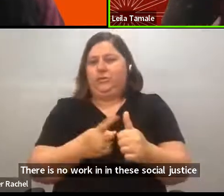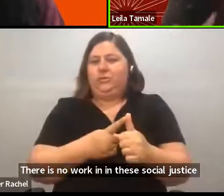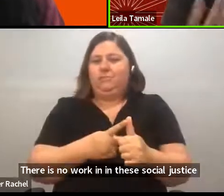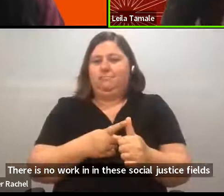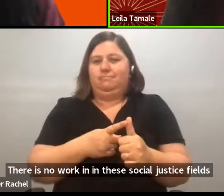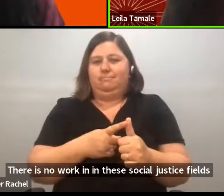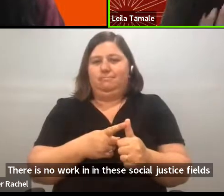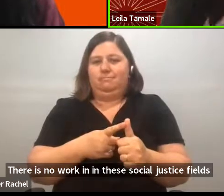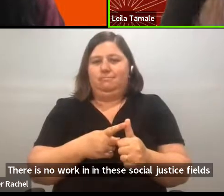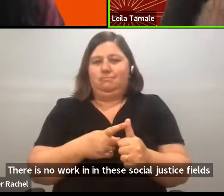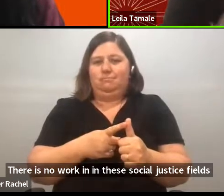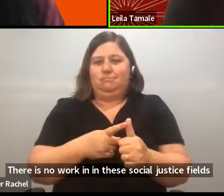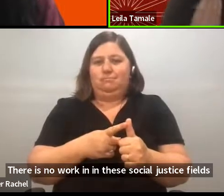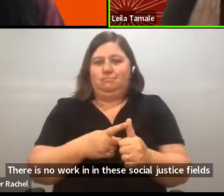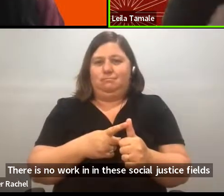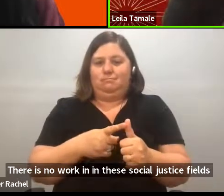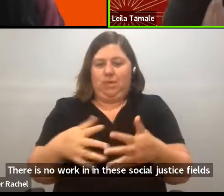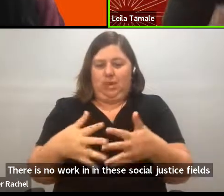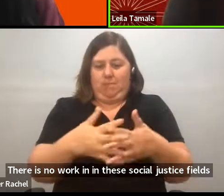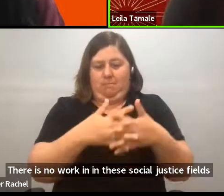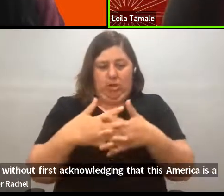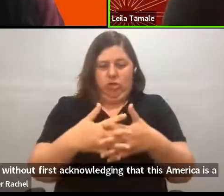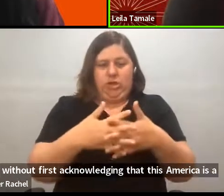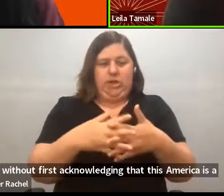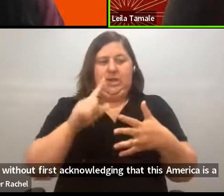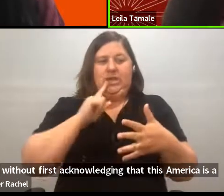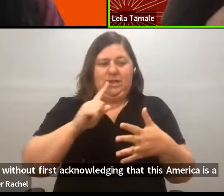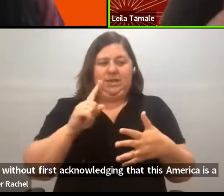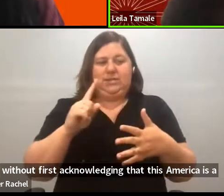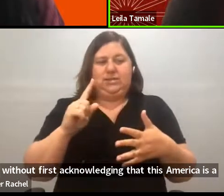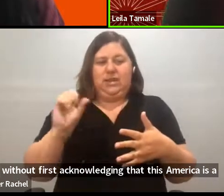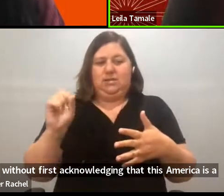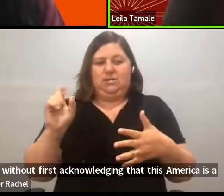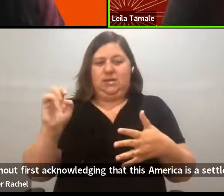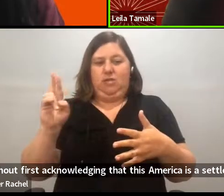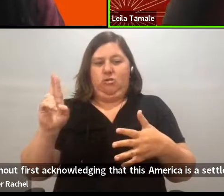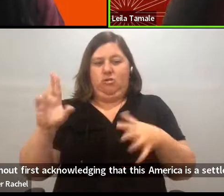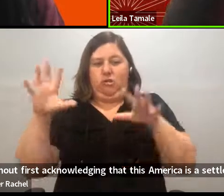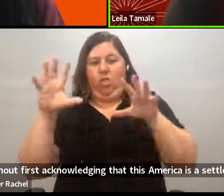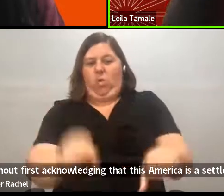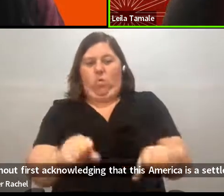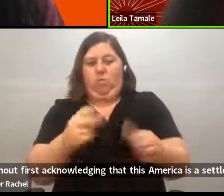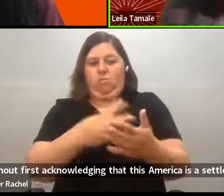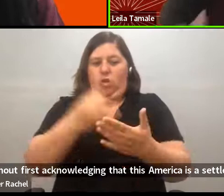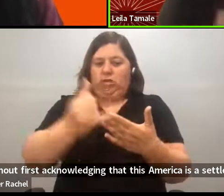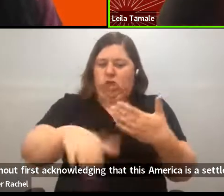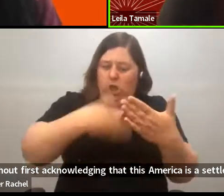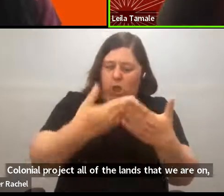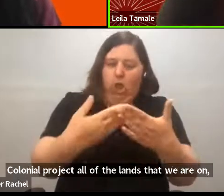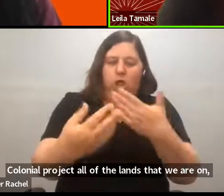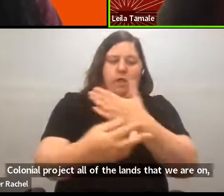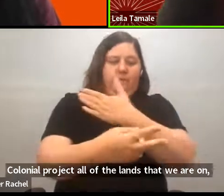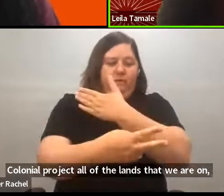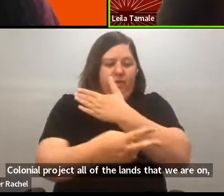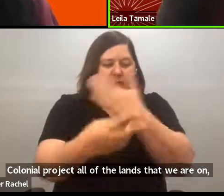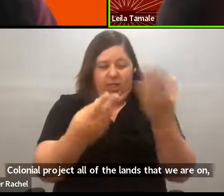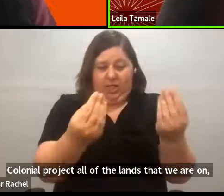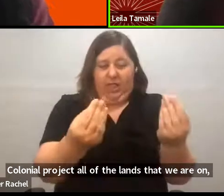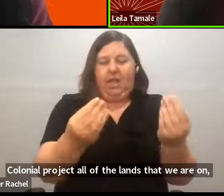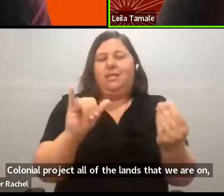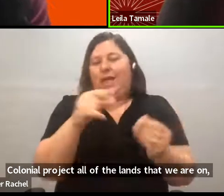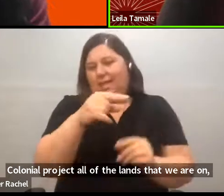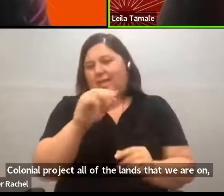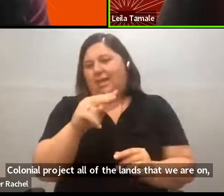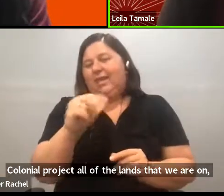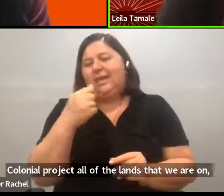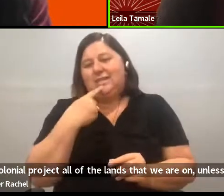this America is a settler colonial project. All of the land that we are on, unless you are, as Inez said, one of the